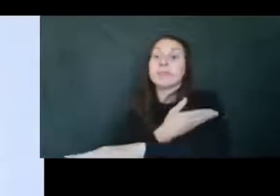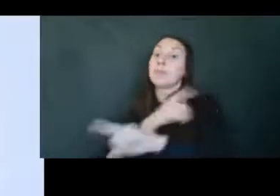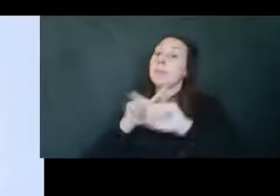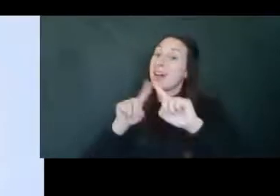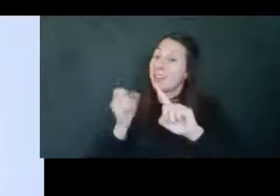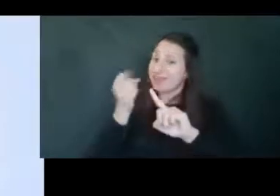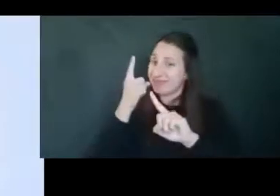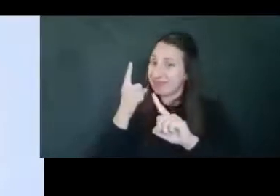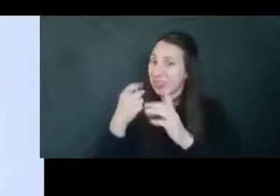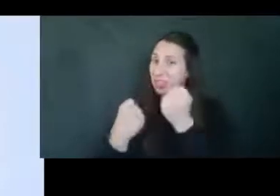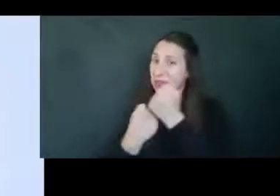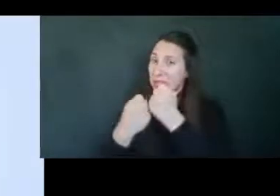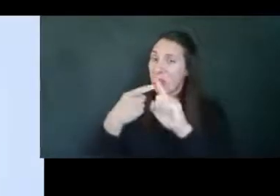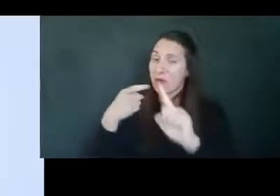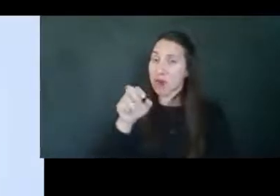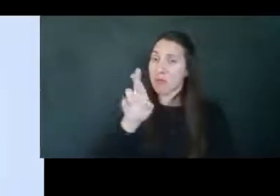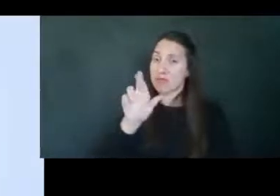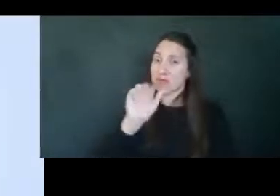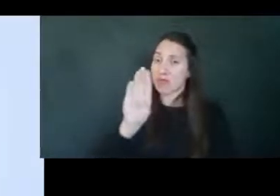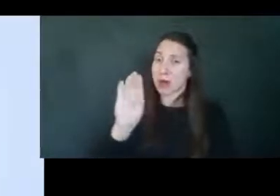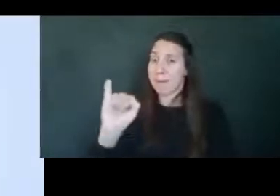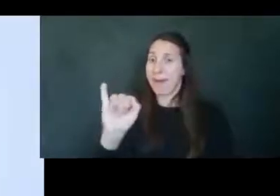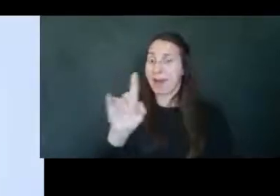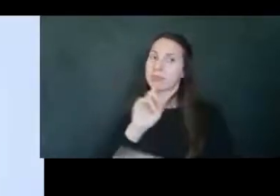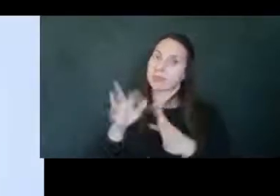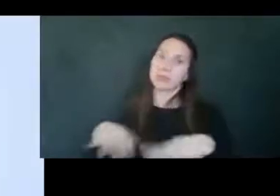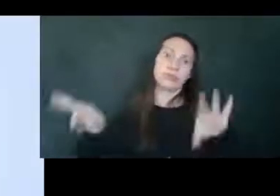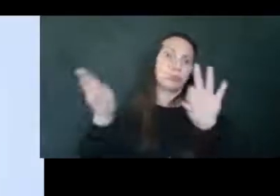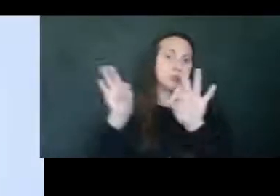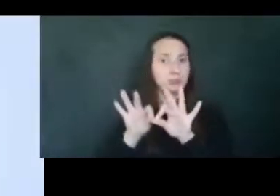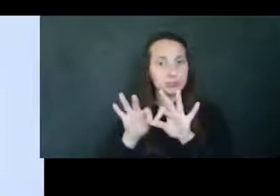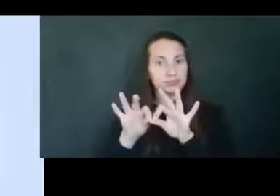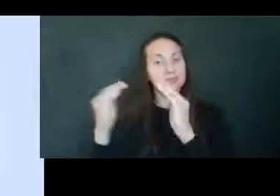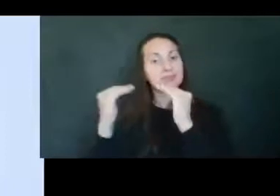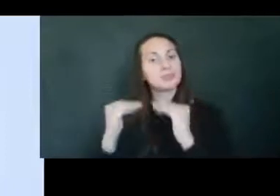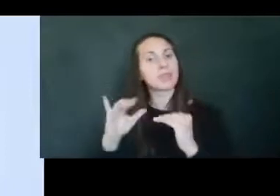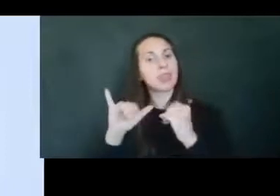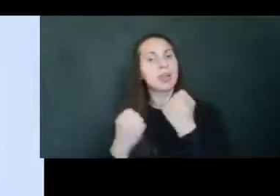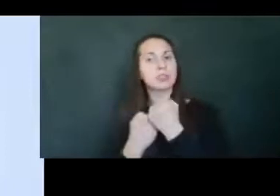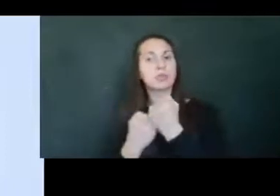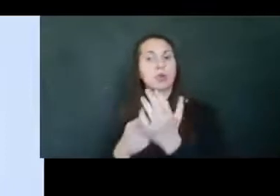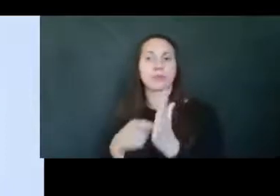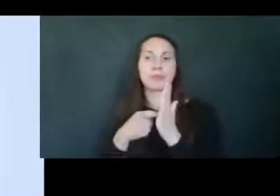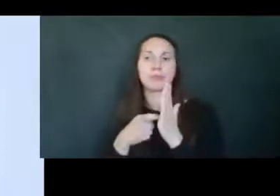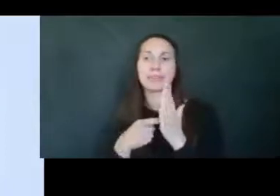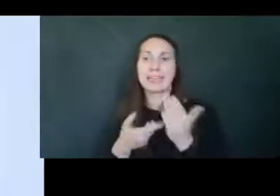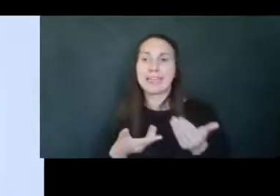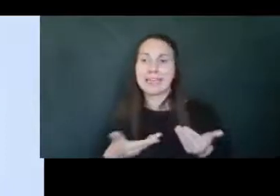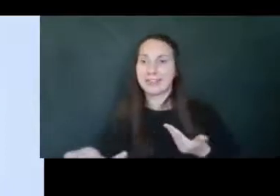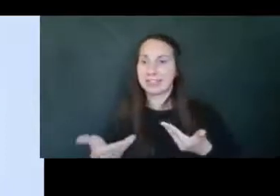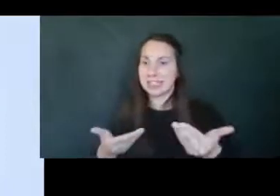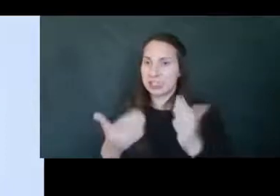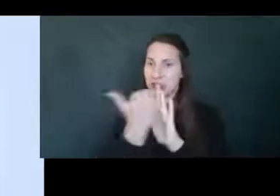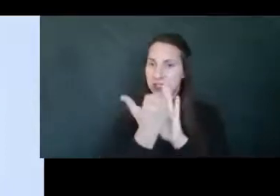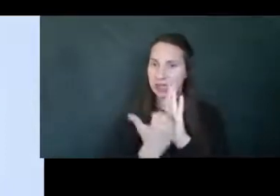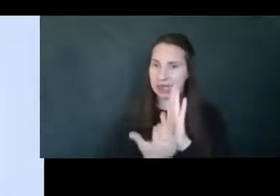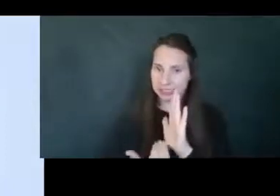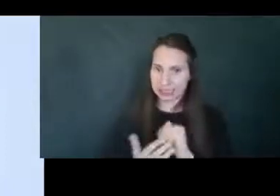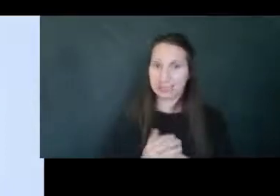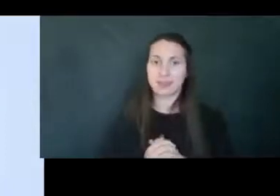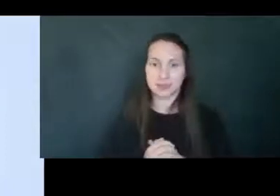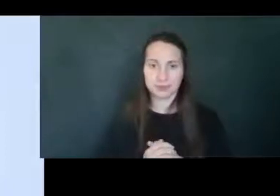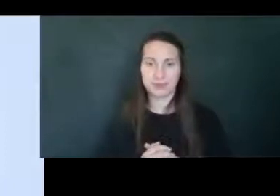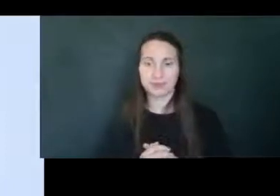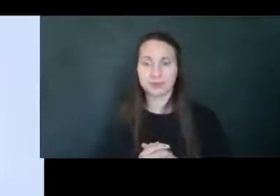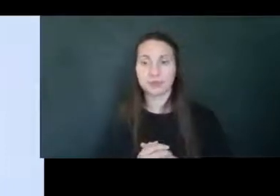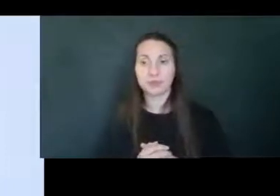The support needed to include an invitation list created by key participants as well as general outreach. So